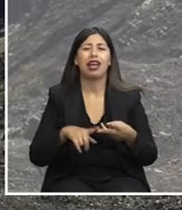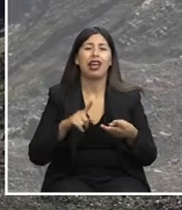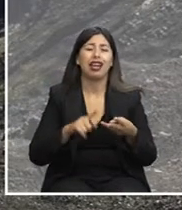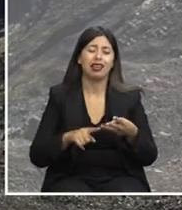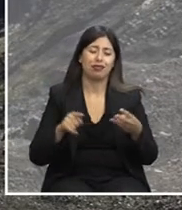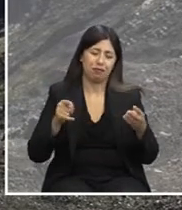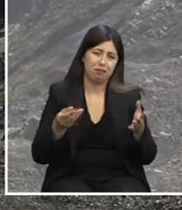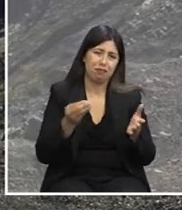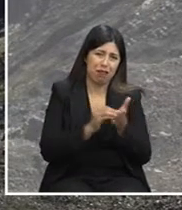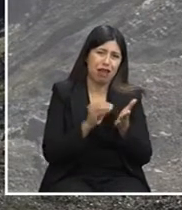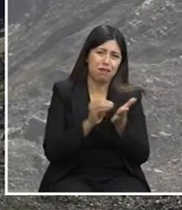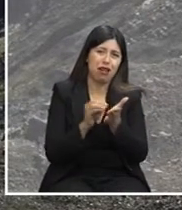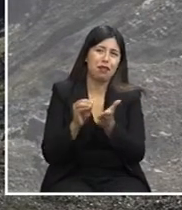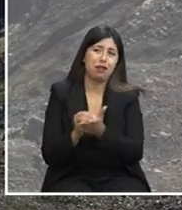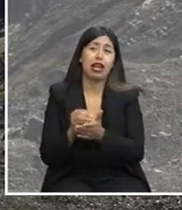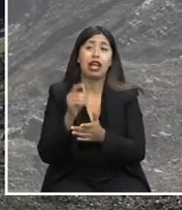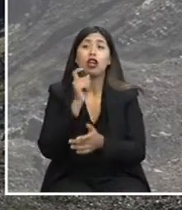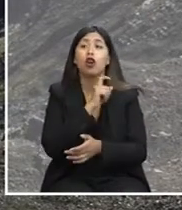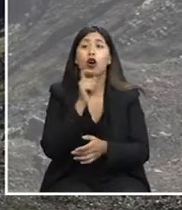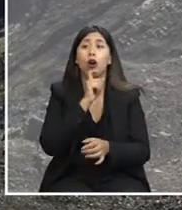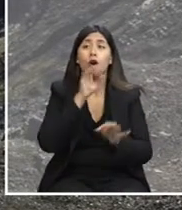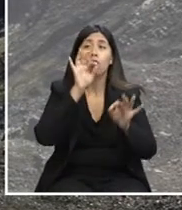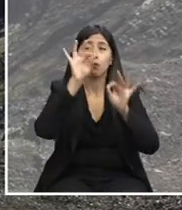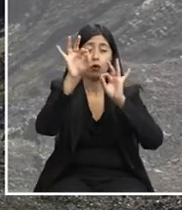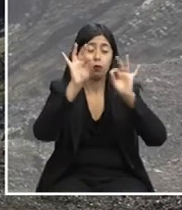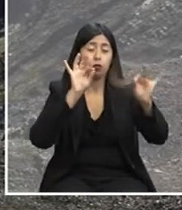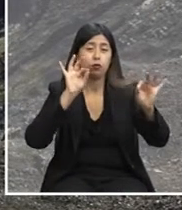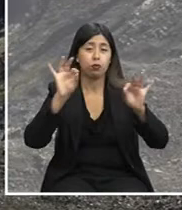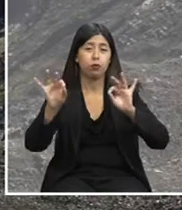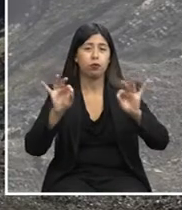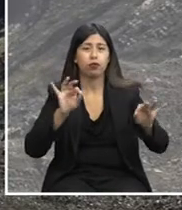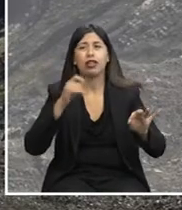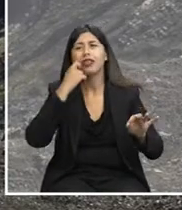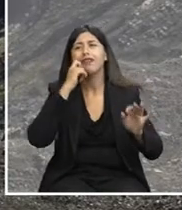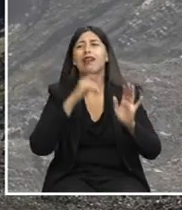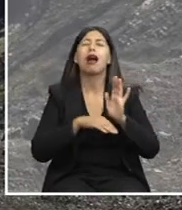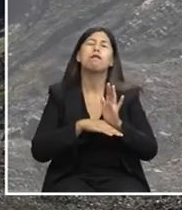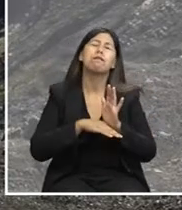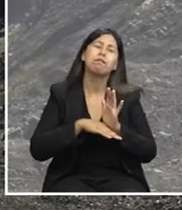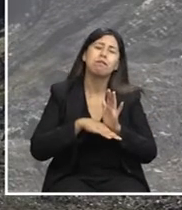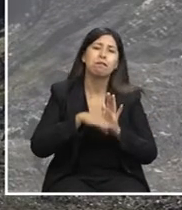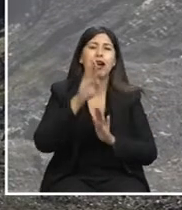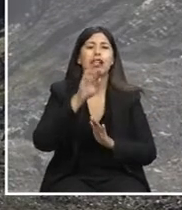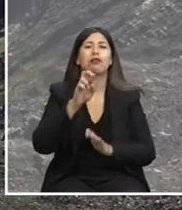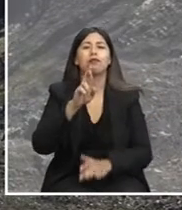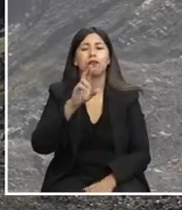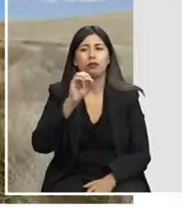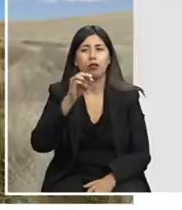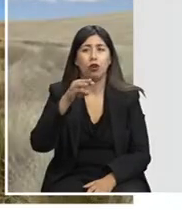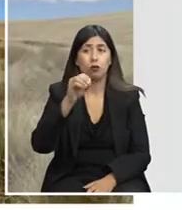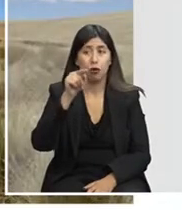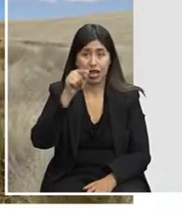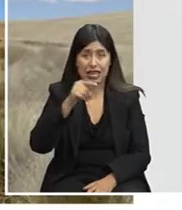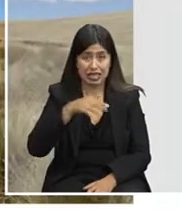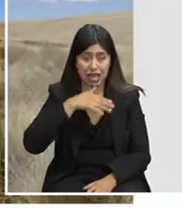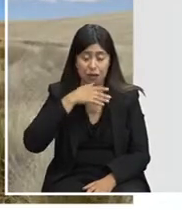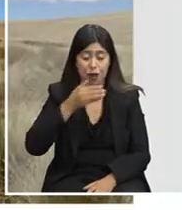where, you know, you've got high concentrations of lead, and these are not good waters to drink.